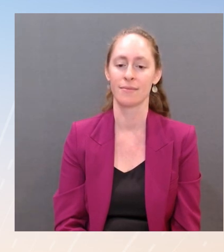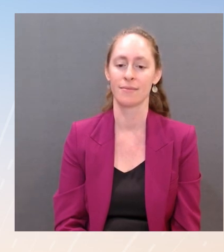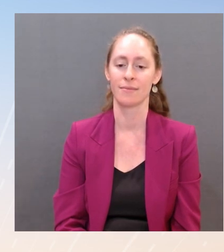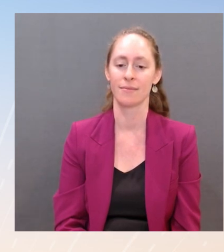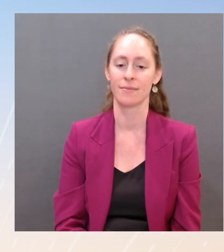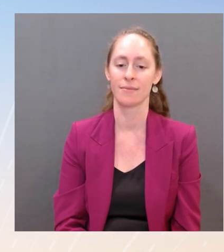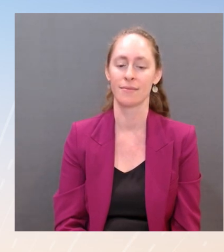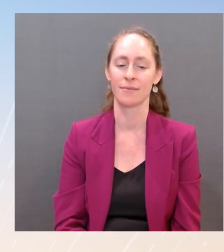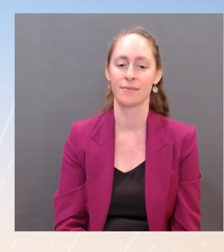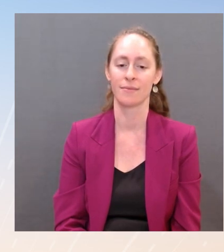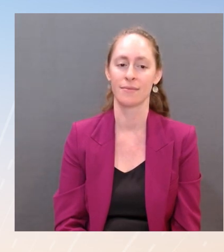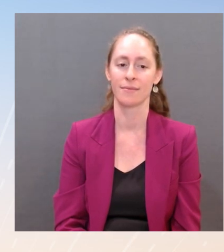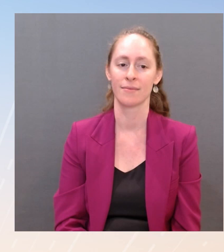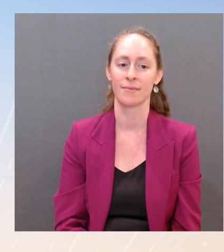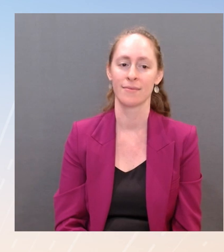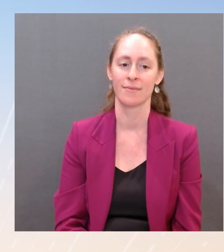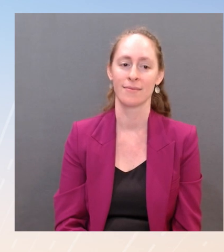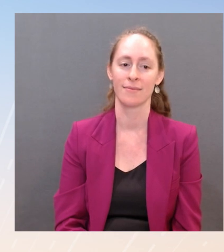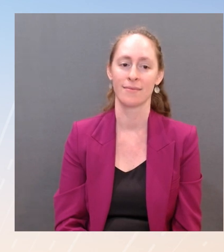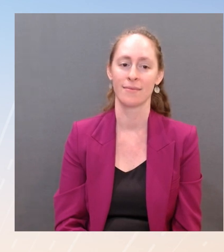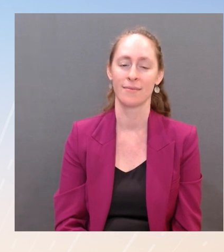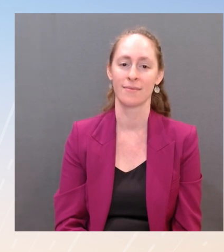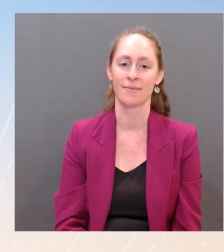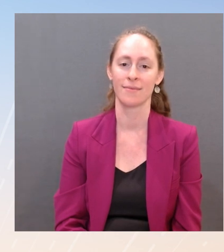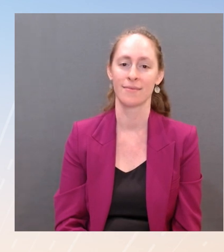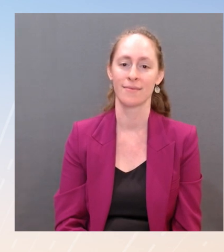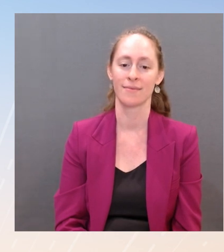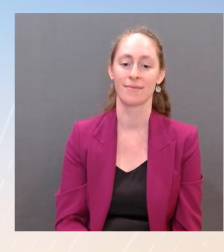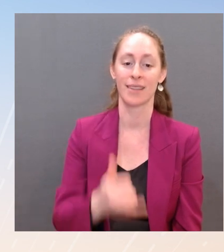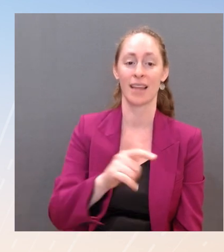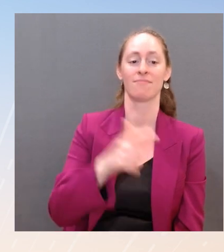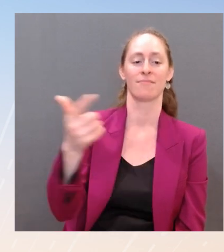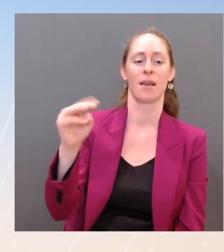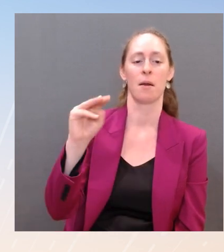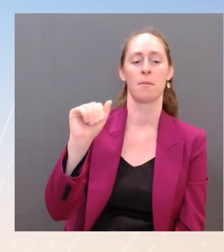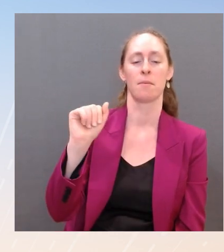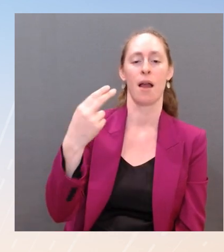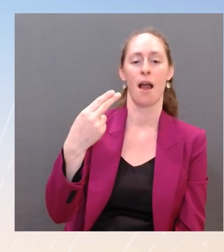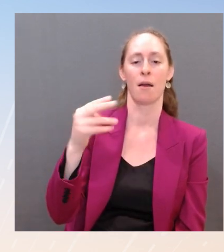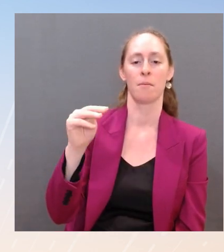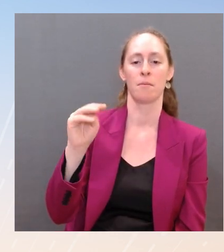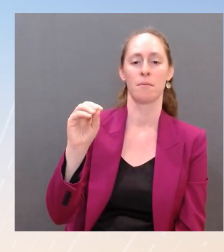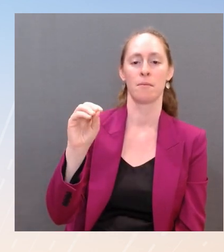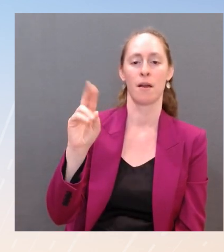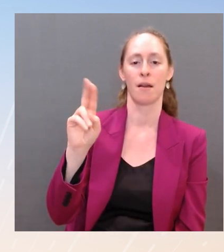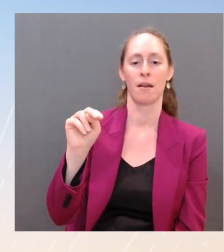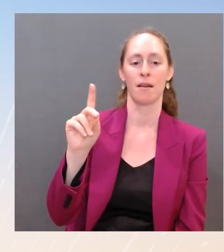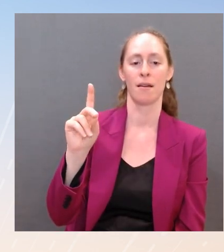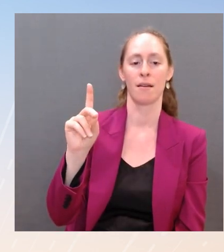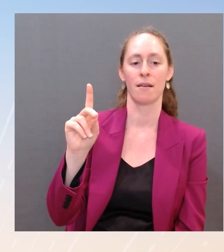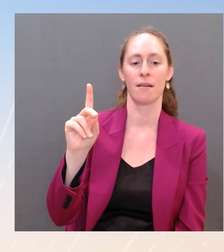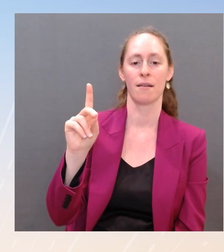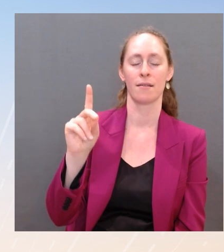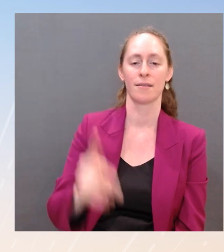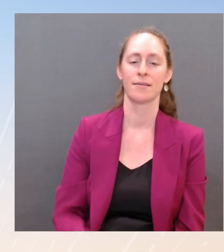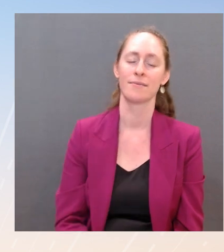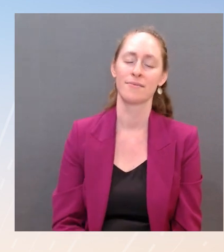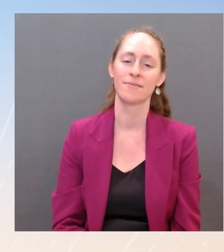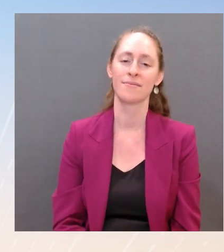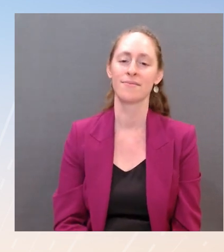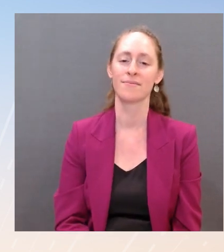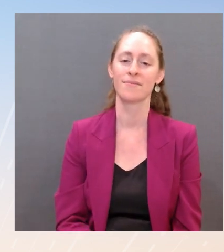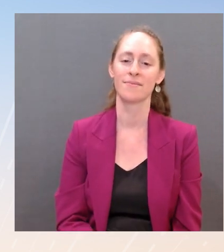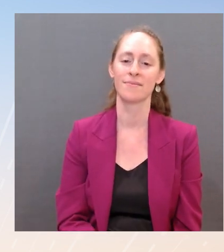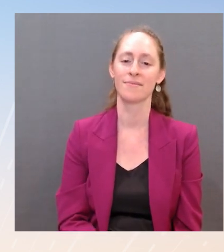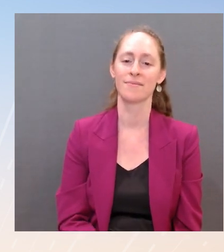And now, Mahmoud, tell us about what you've been working on, please. Thanks, Selena. It's an honor to be here with everyone